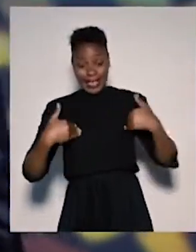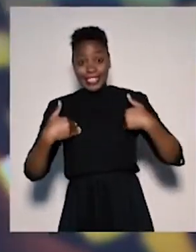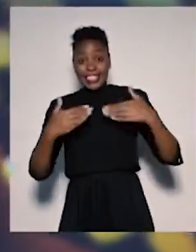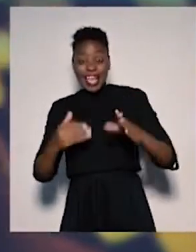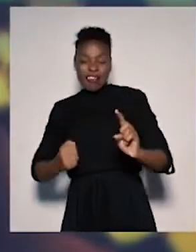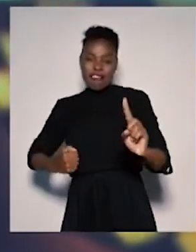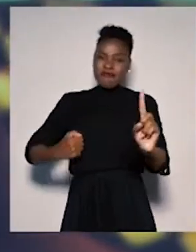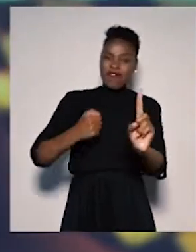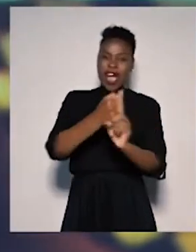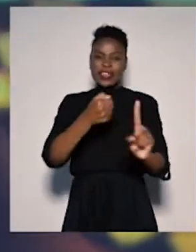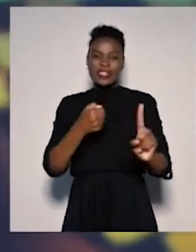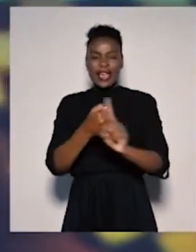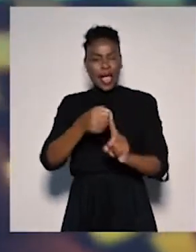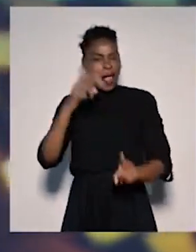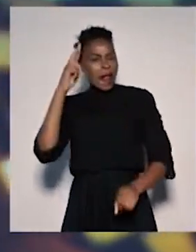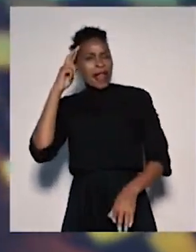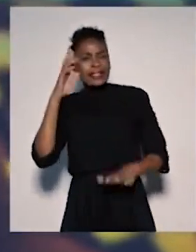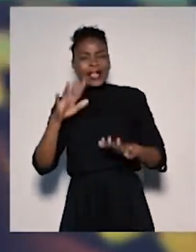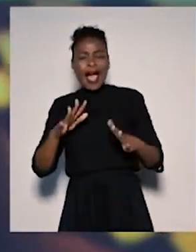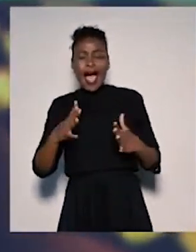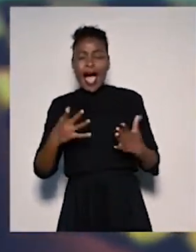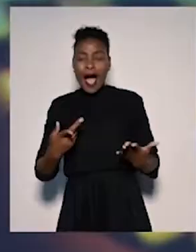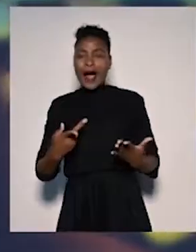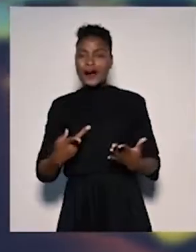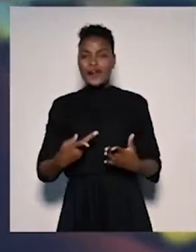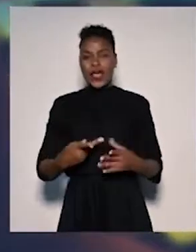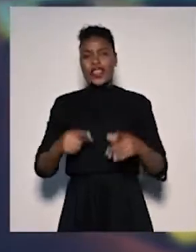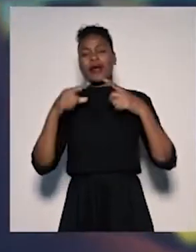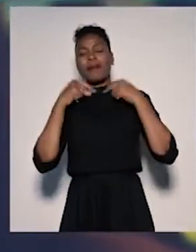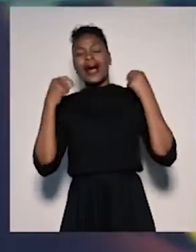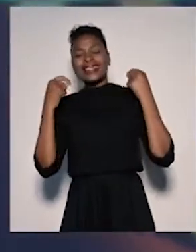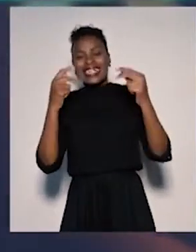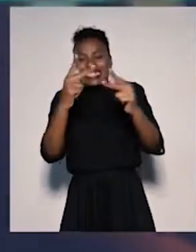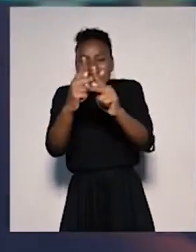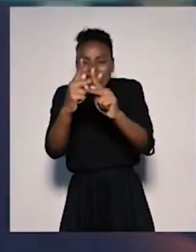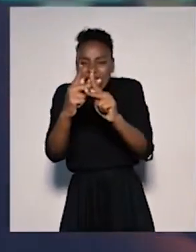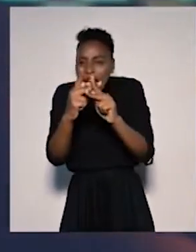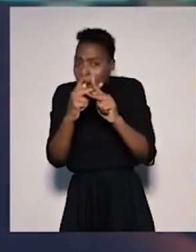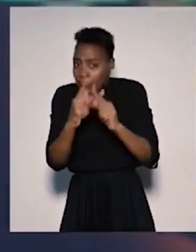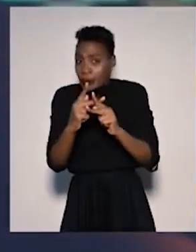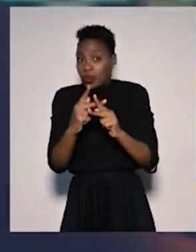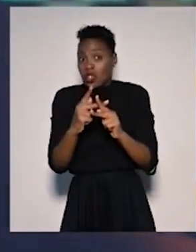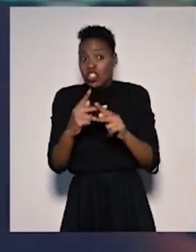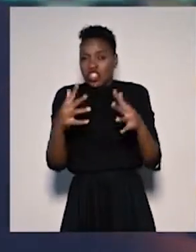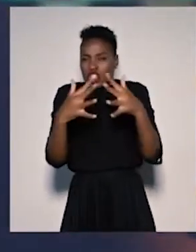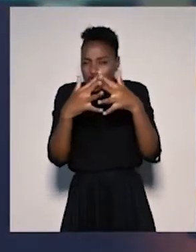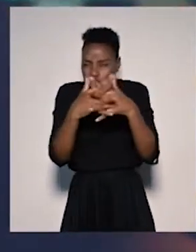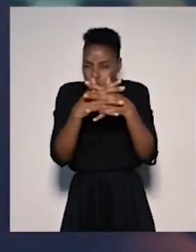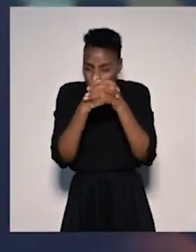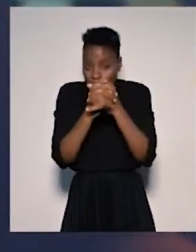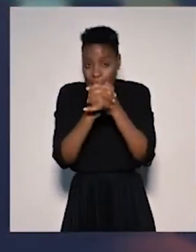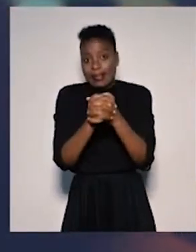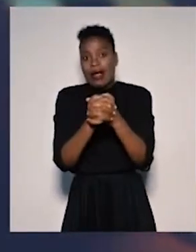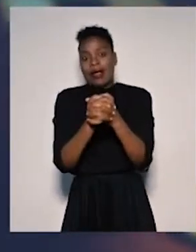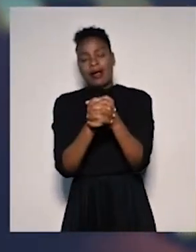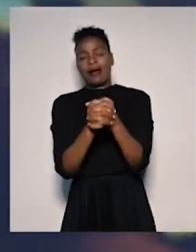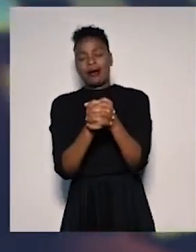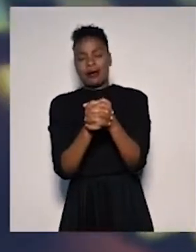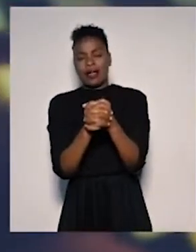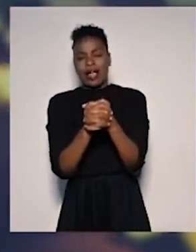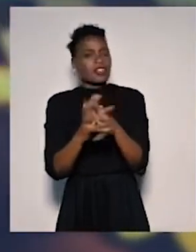then they realize how the pastor kept everything together. And it looked very easy. I'll tell you why. Because he was in the will of God.